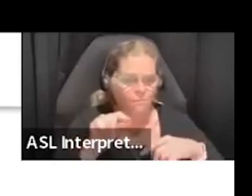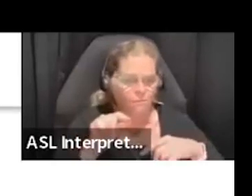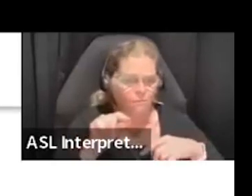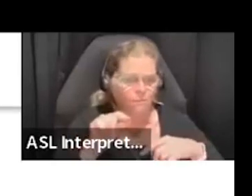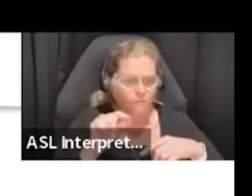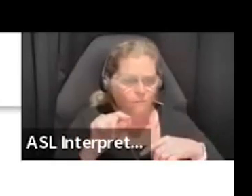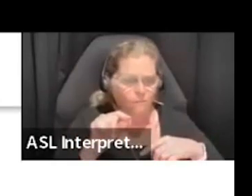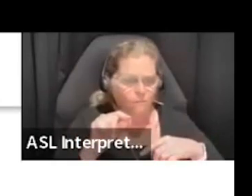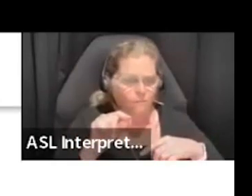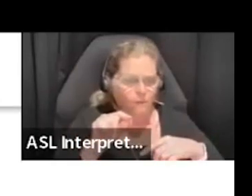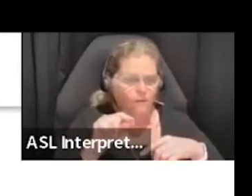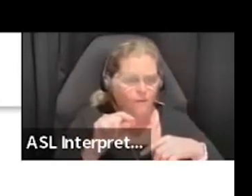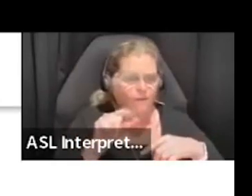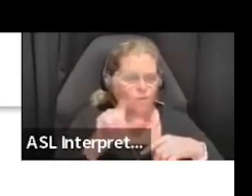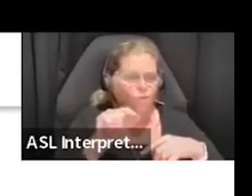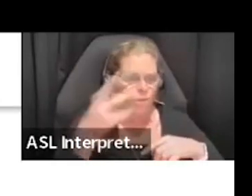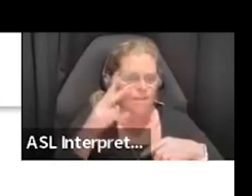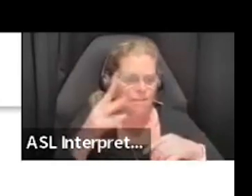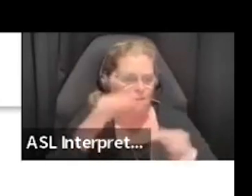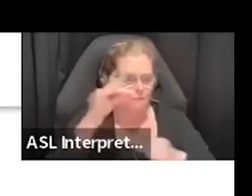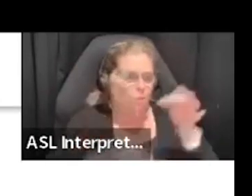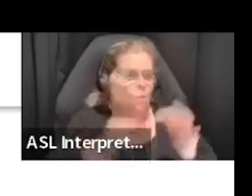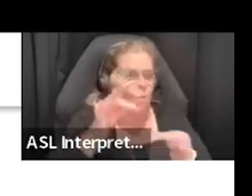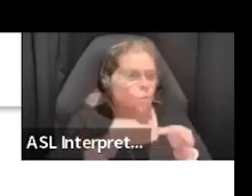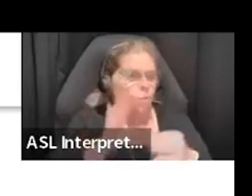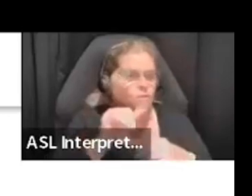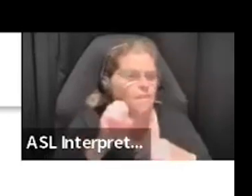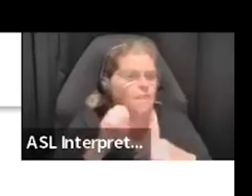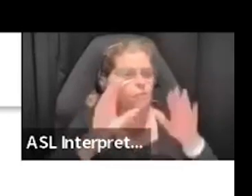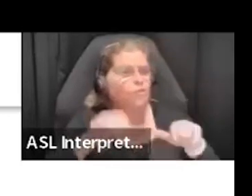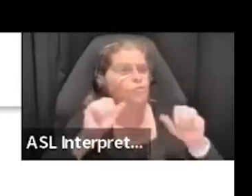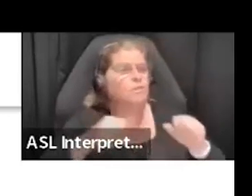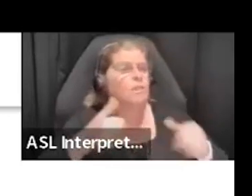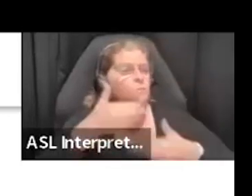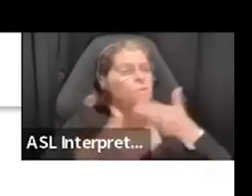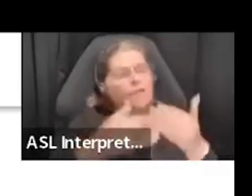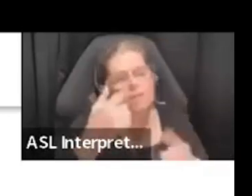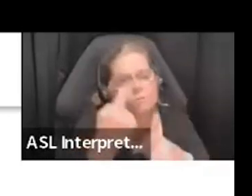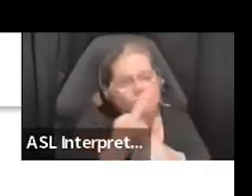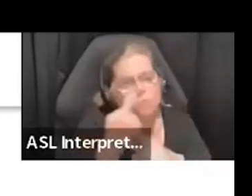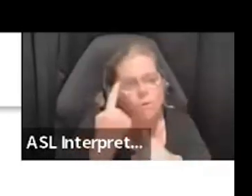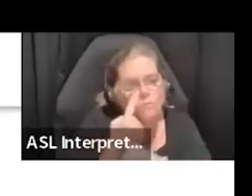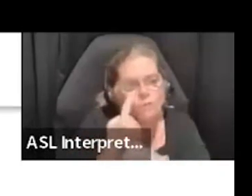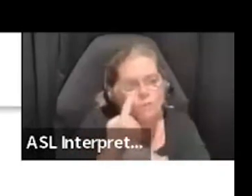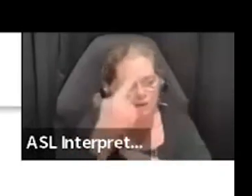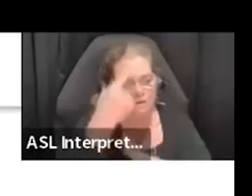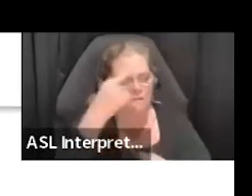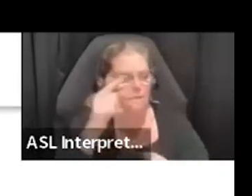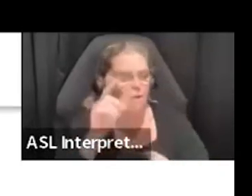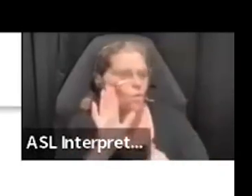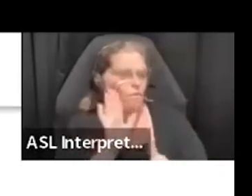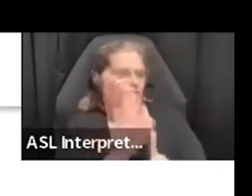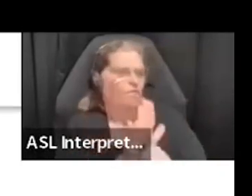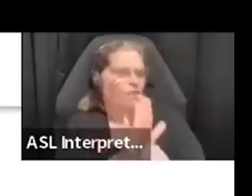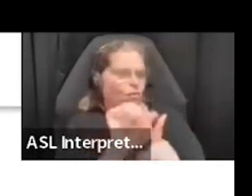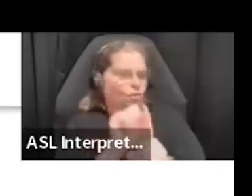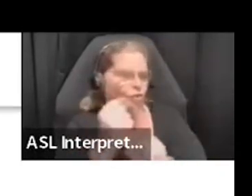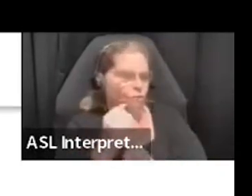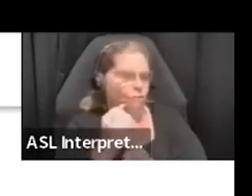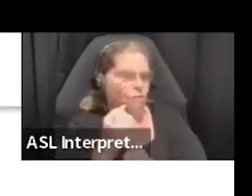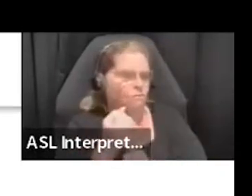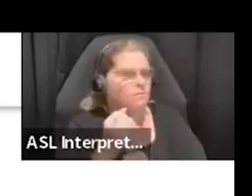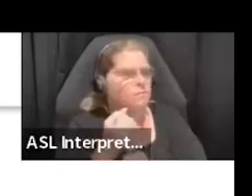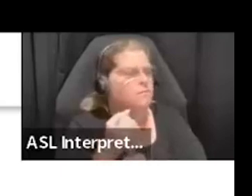states that the children will be able to make progress that's appropriate in light of their circumstances. So not looking